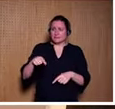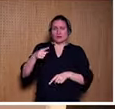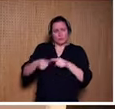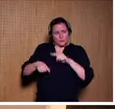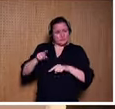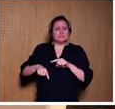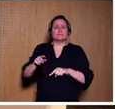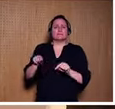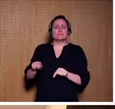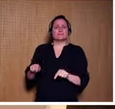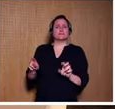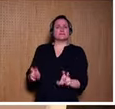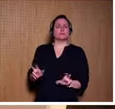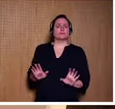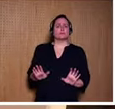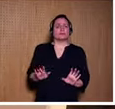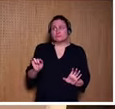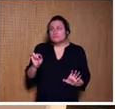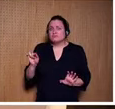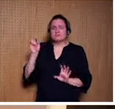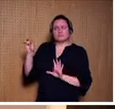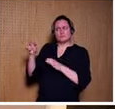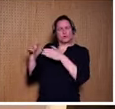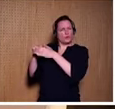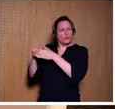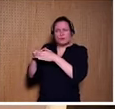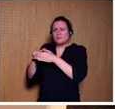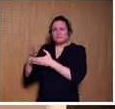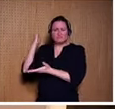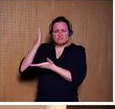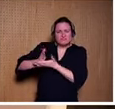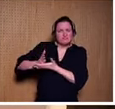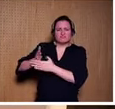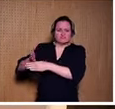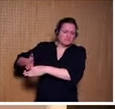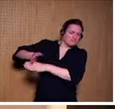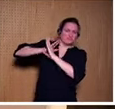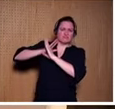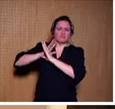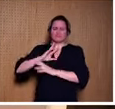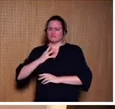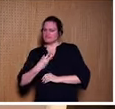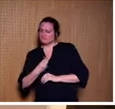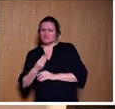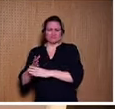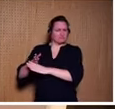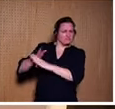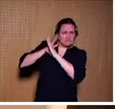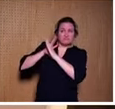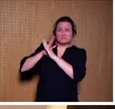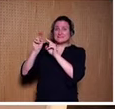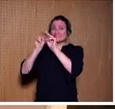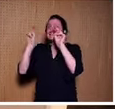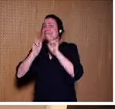an anti-democratic, anti-rights, transnational political force